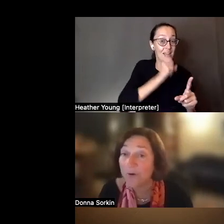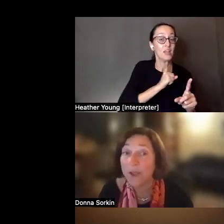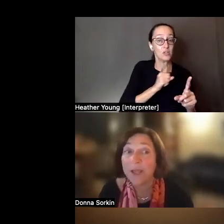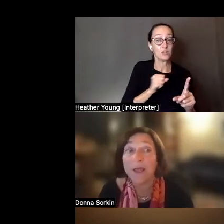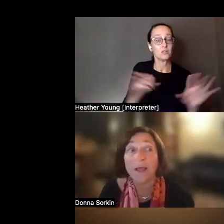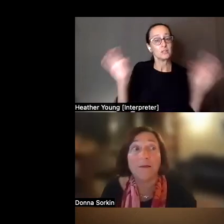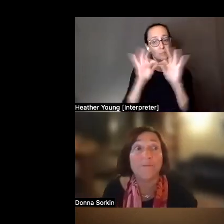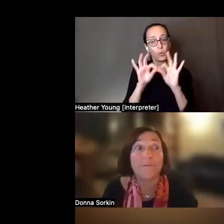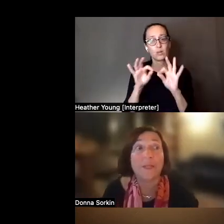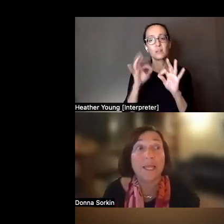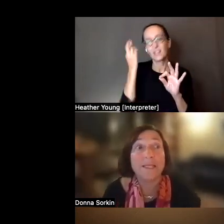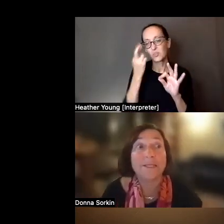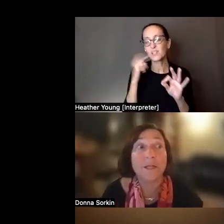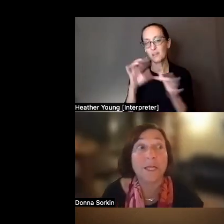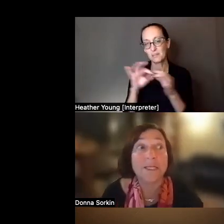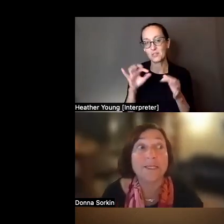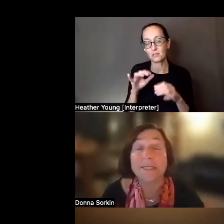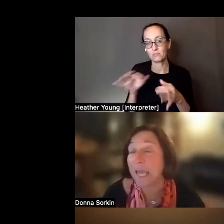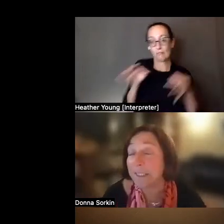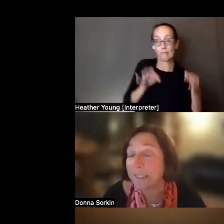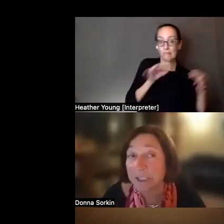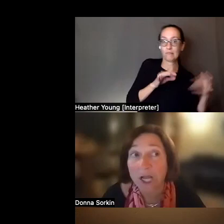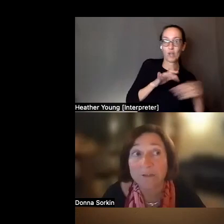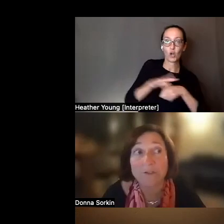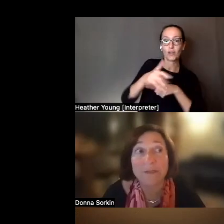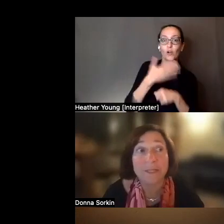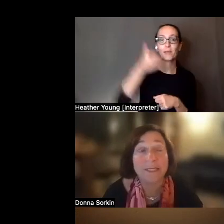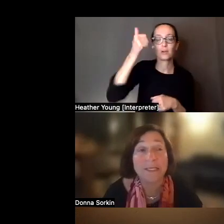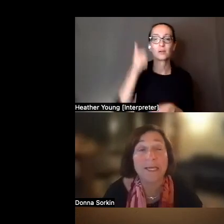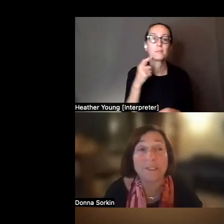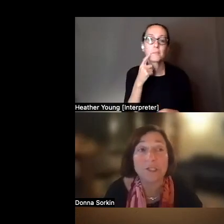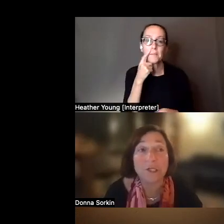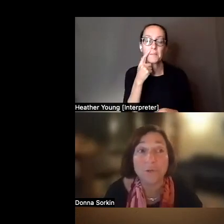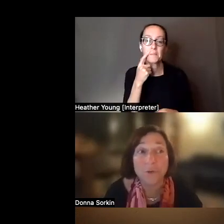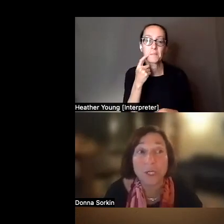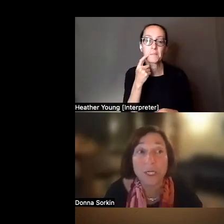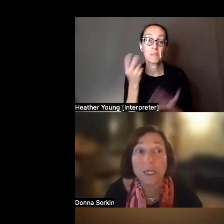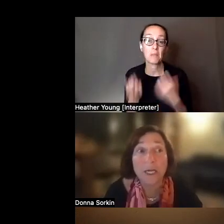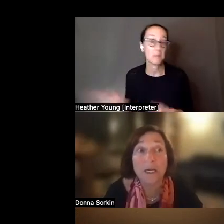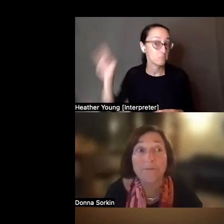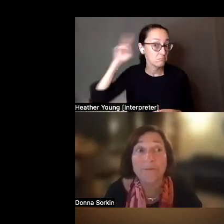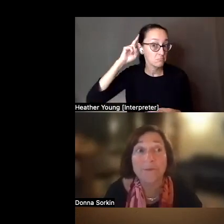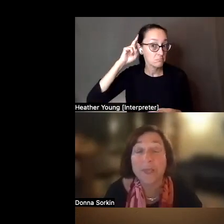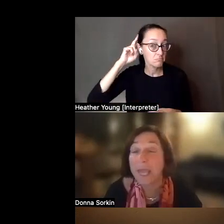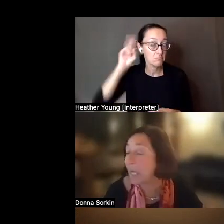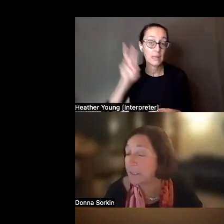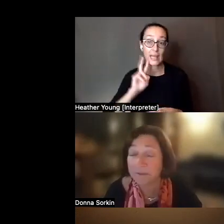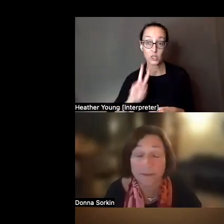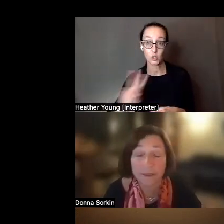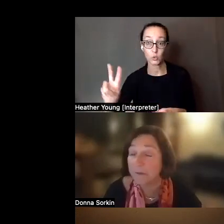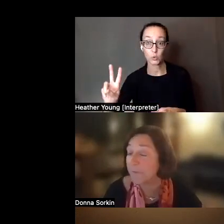better. Is it the case that child who's implanted at age 2